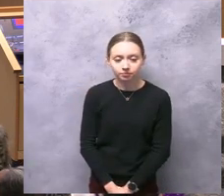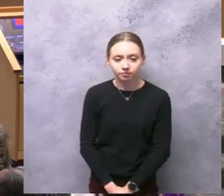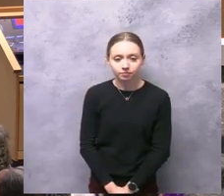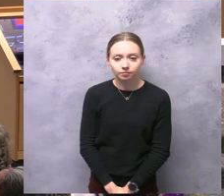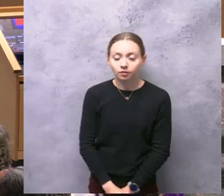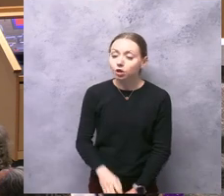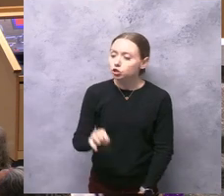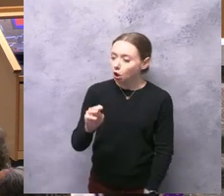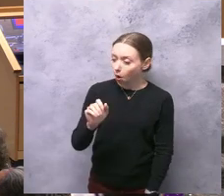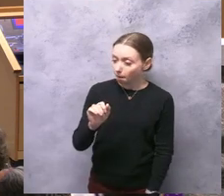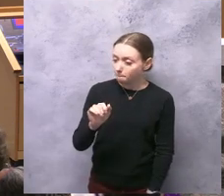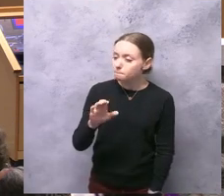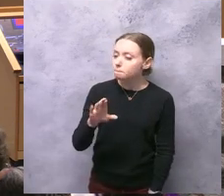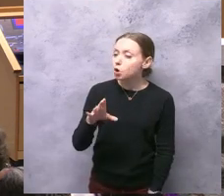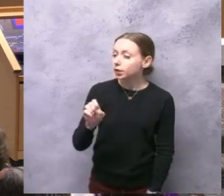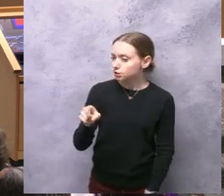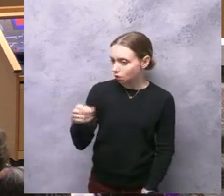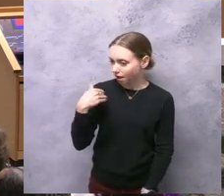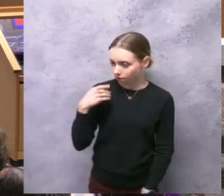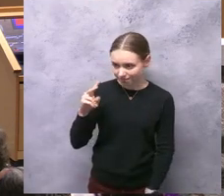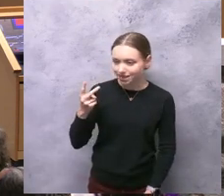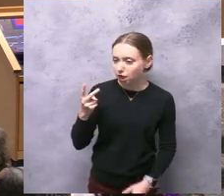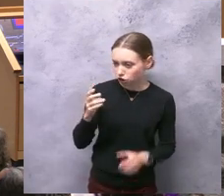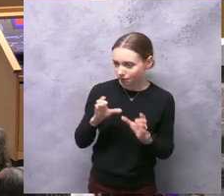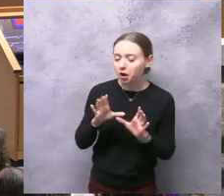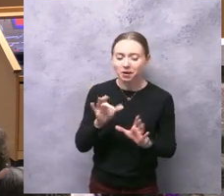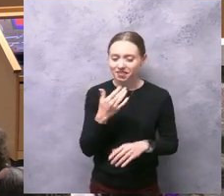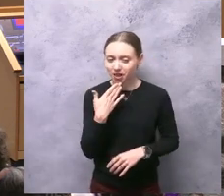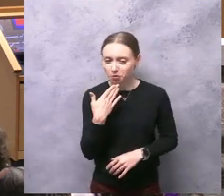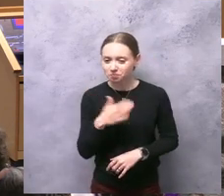And Marcus, you have a second certificate up here. Okay, thank you.